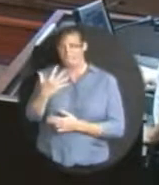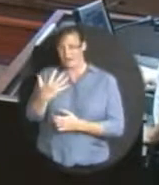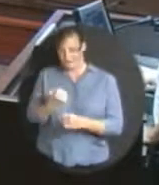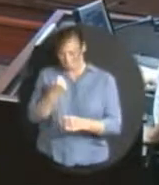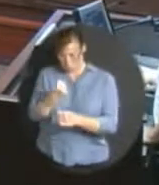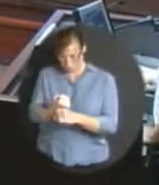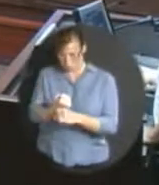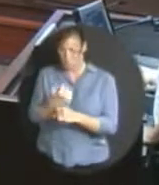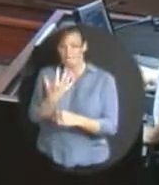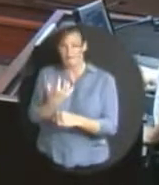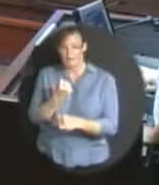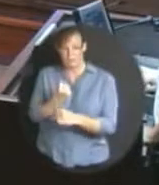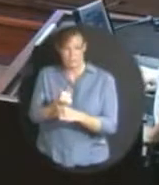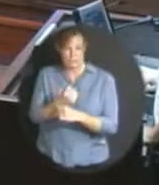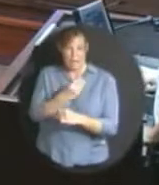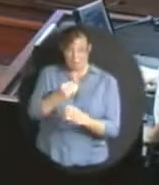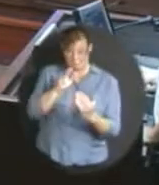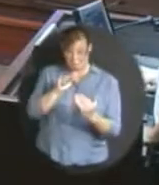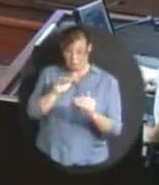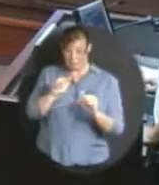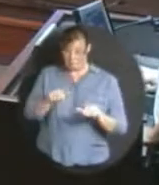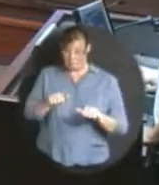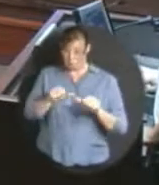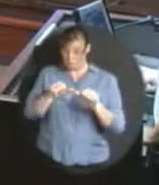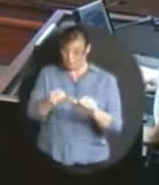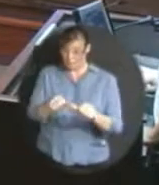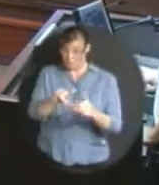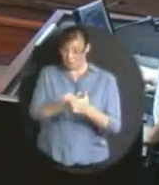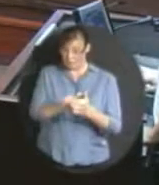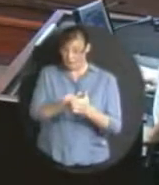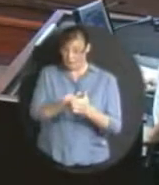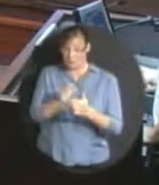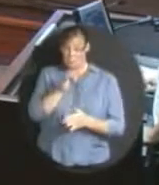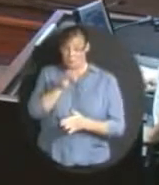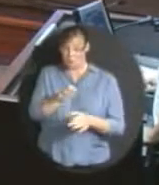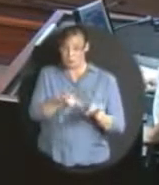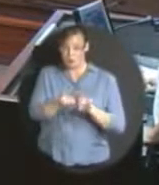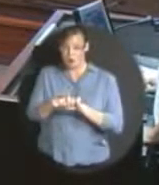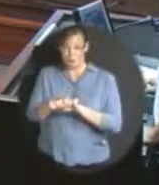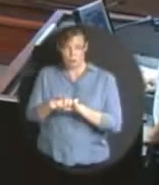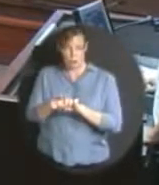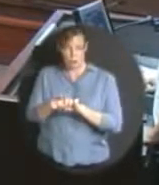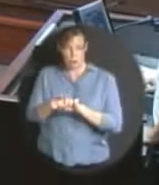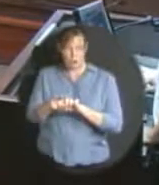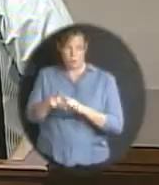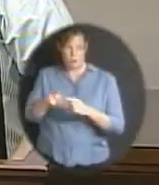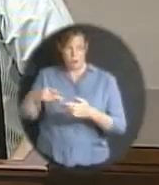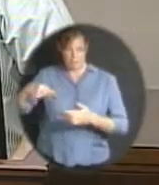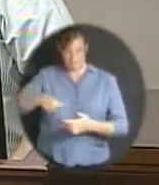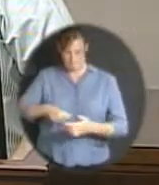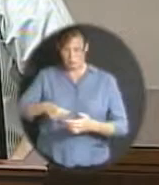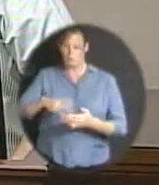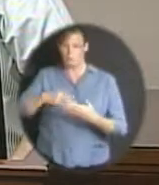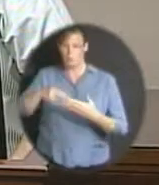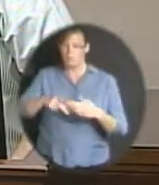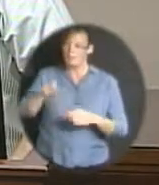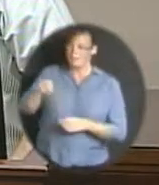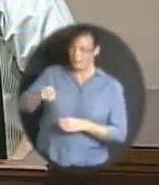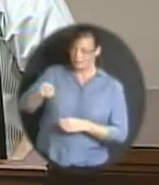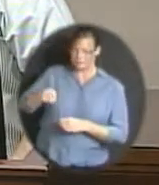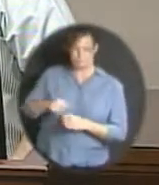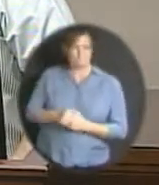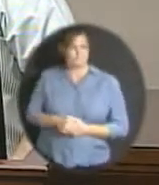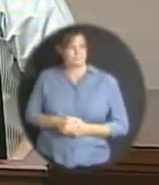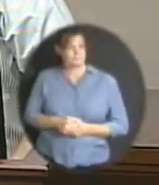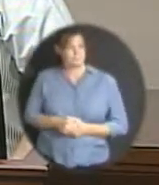years. 5 years, okay. And we expect to be able to continue doing that in the future. That's also a reimbursement program? Absolutely, I yes. see, okay. And Well, I